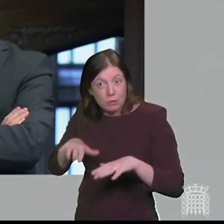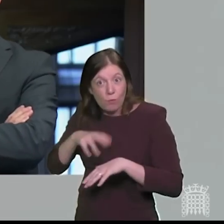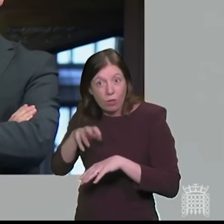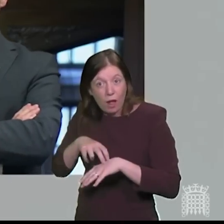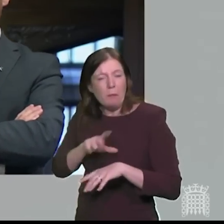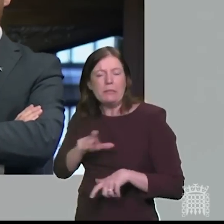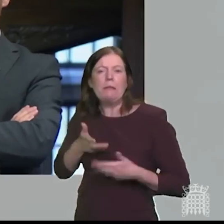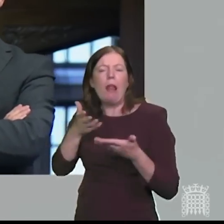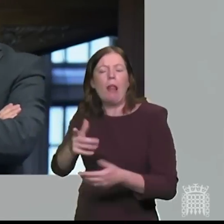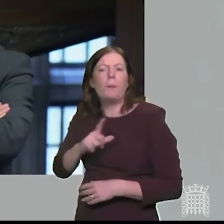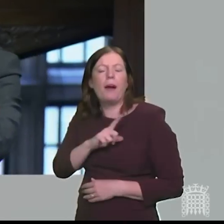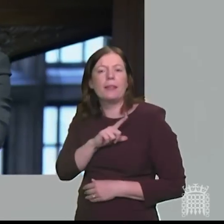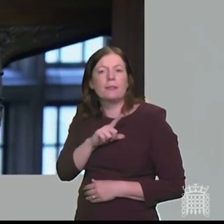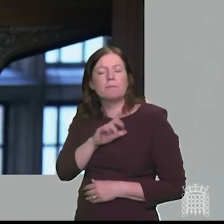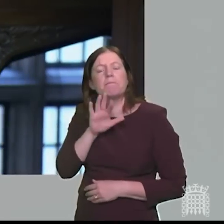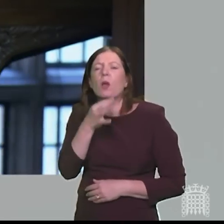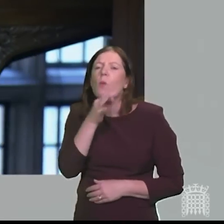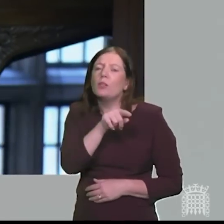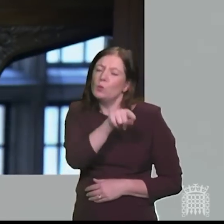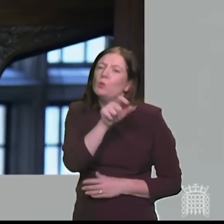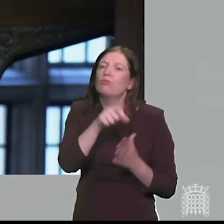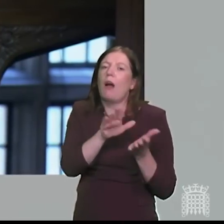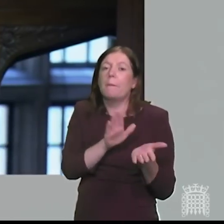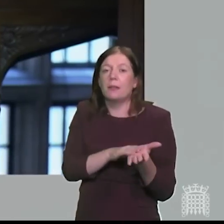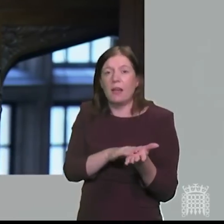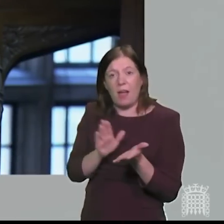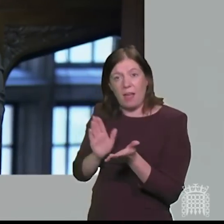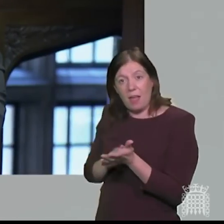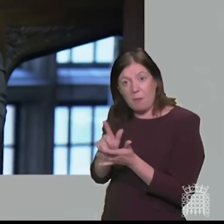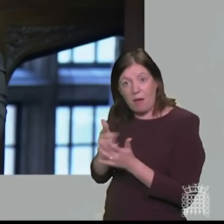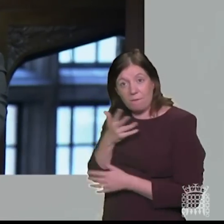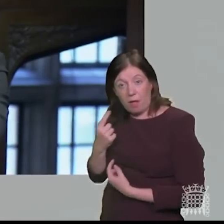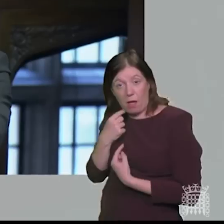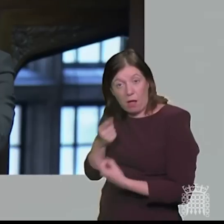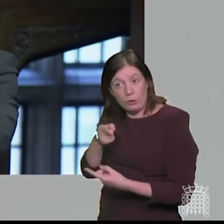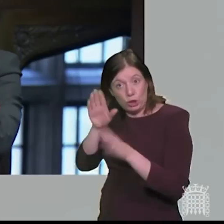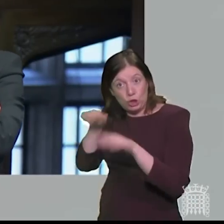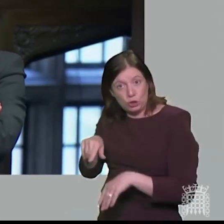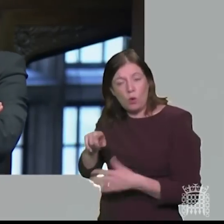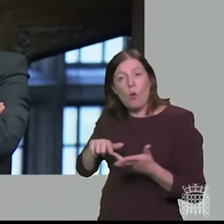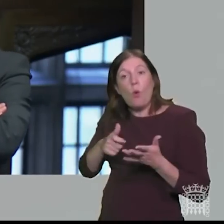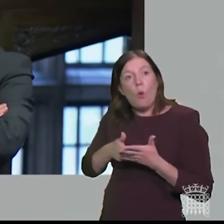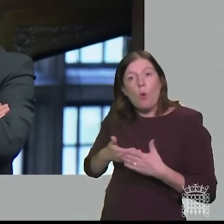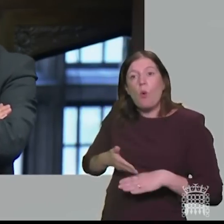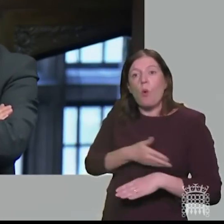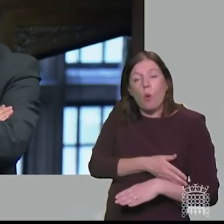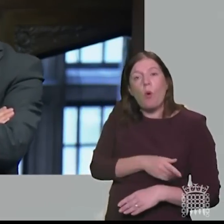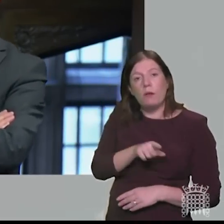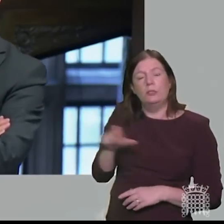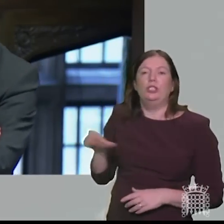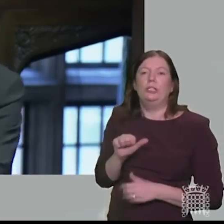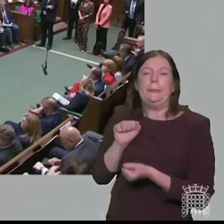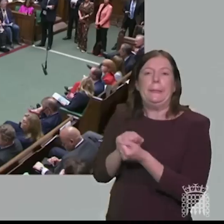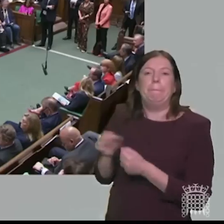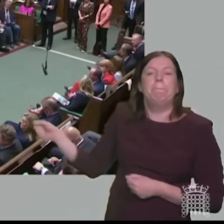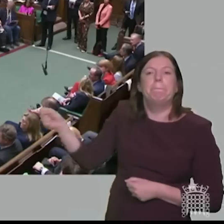Ireland. So can I ask the Prime Minister, does he agree with MI5 or with his predecessor that peer should still be in the other